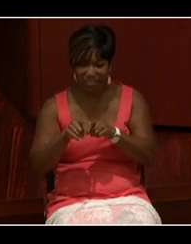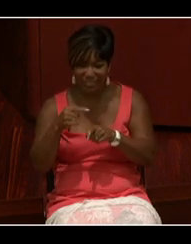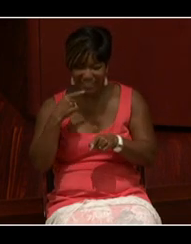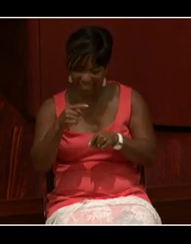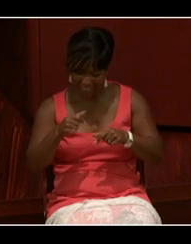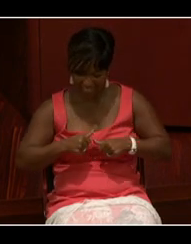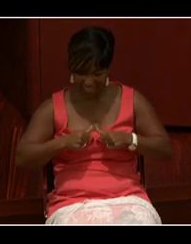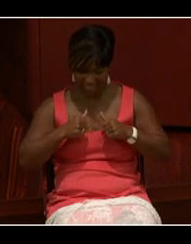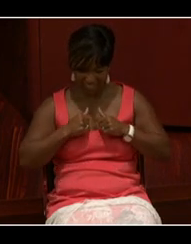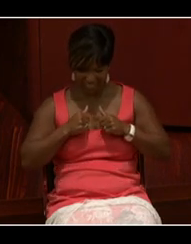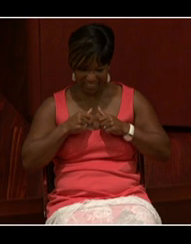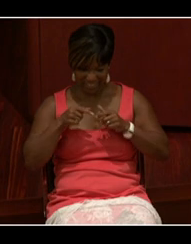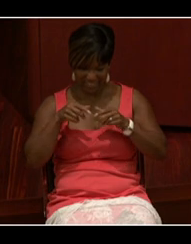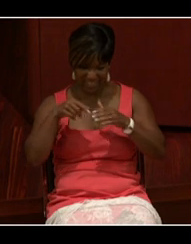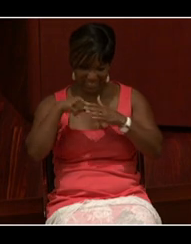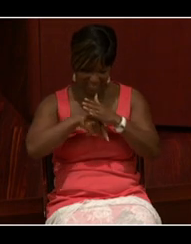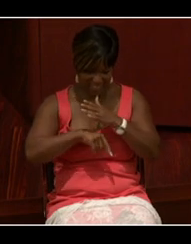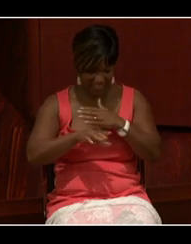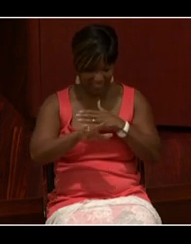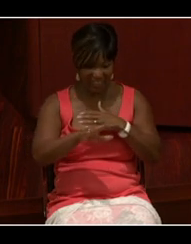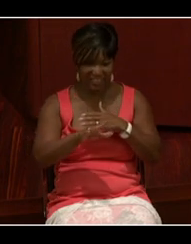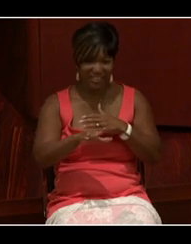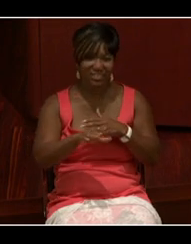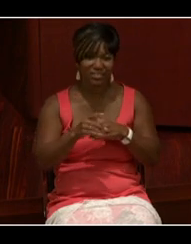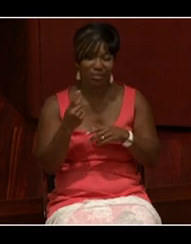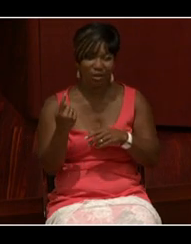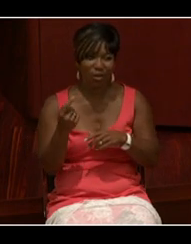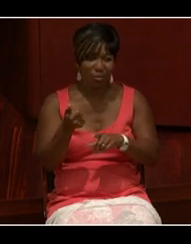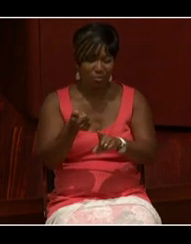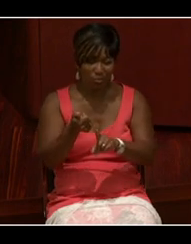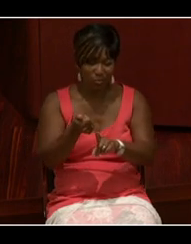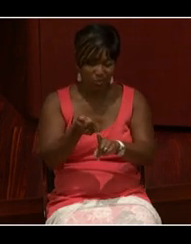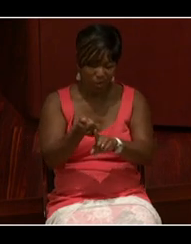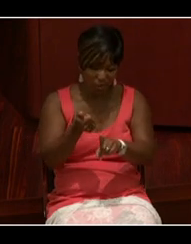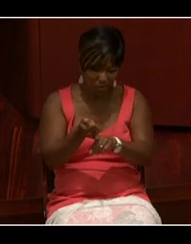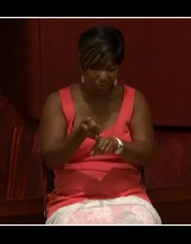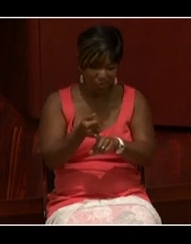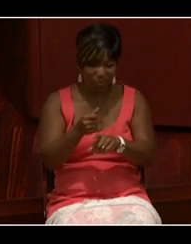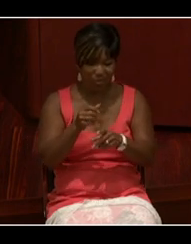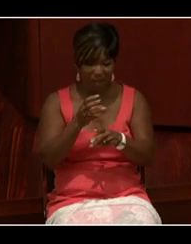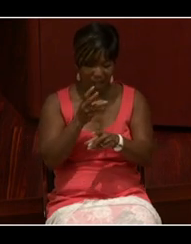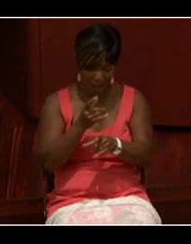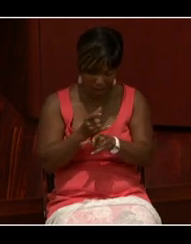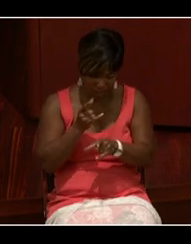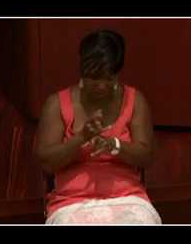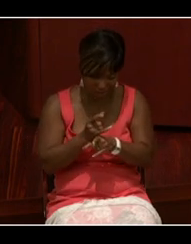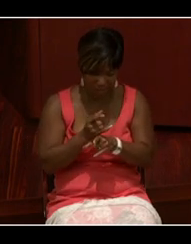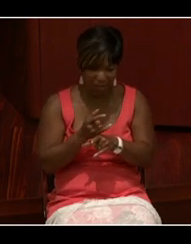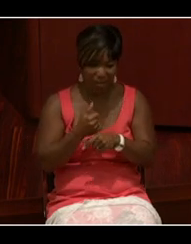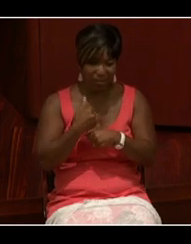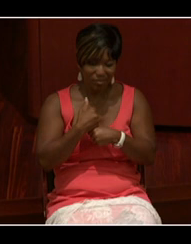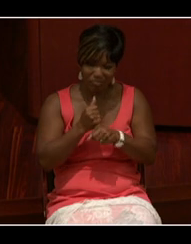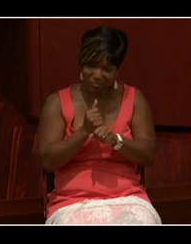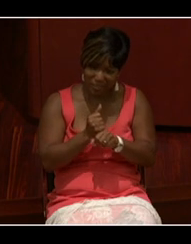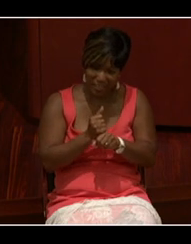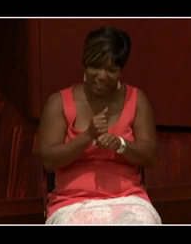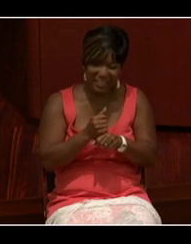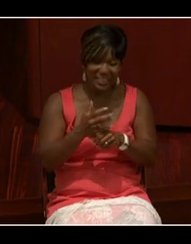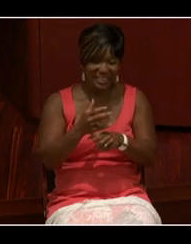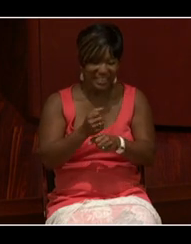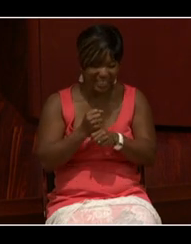to detail his own personal whiskey operations, where he talks about getting shipments from